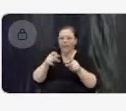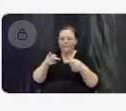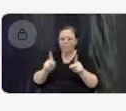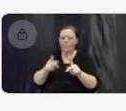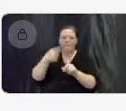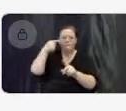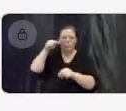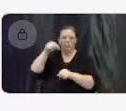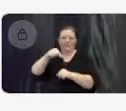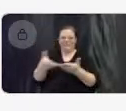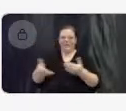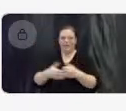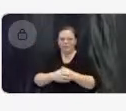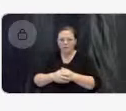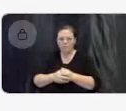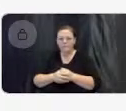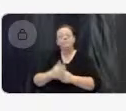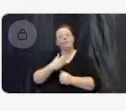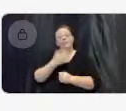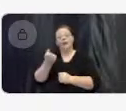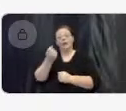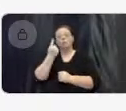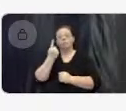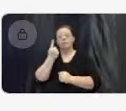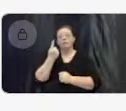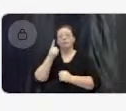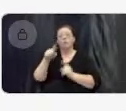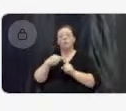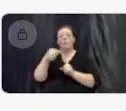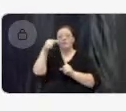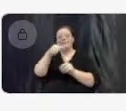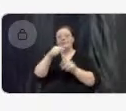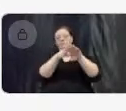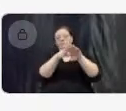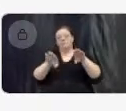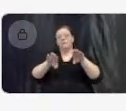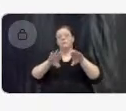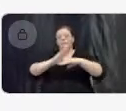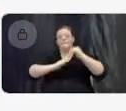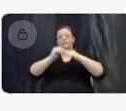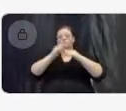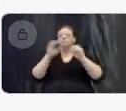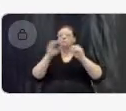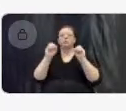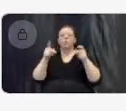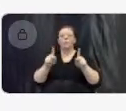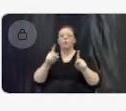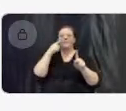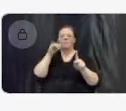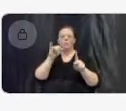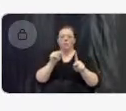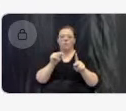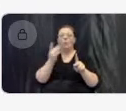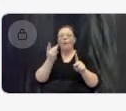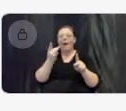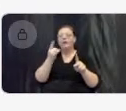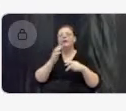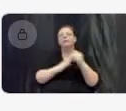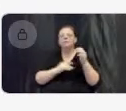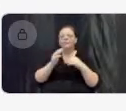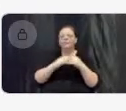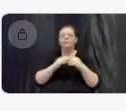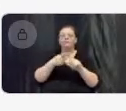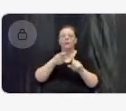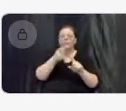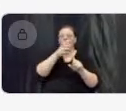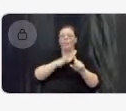this thing. Now, it's my understanding when this was built, there was no permit made for it because it was built by the